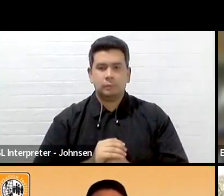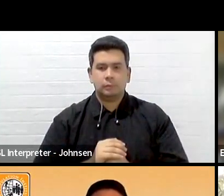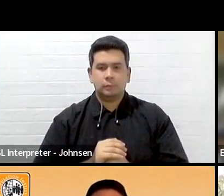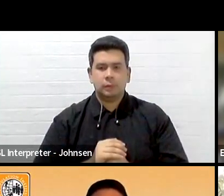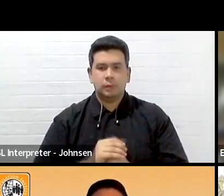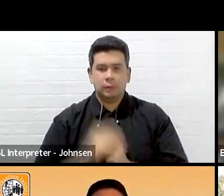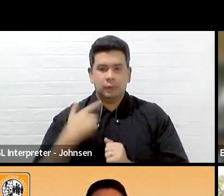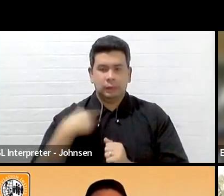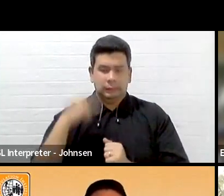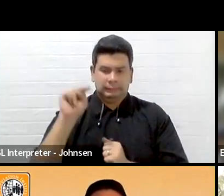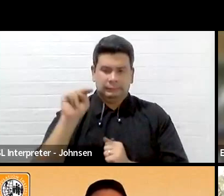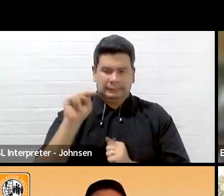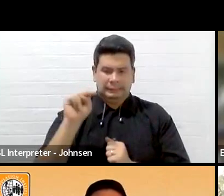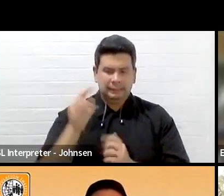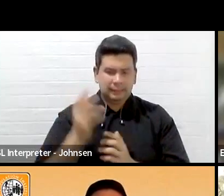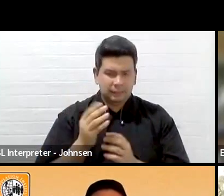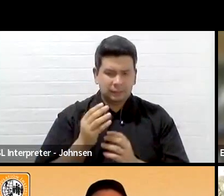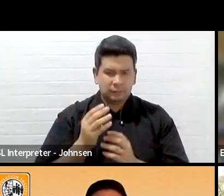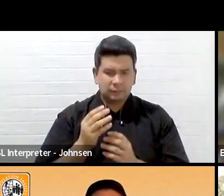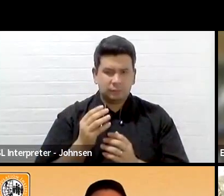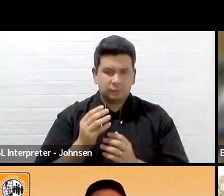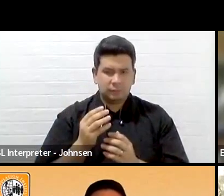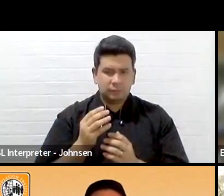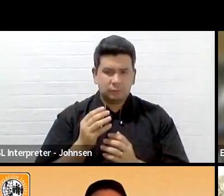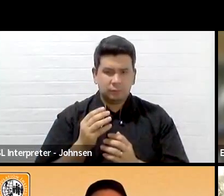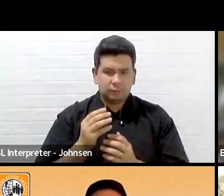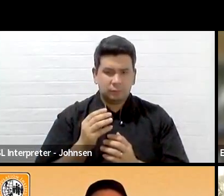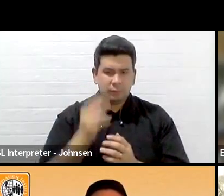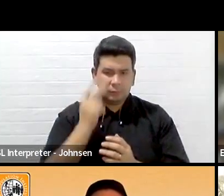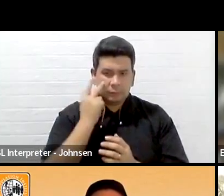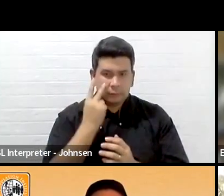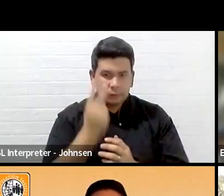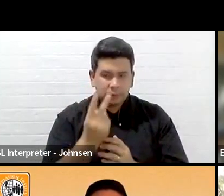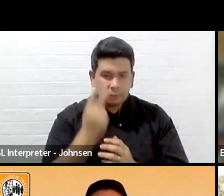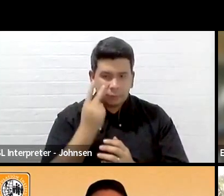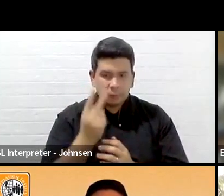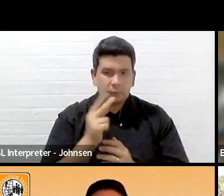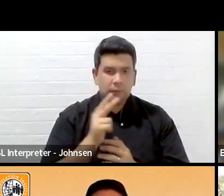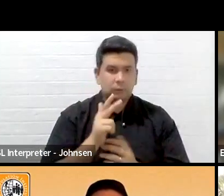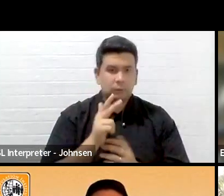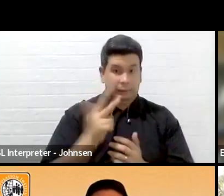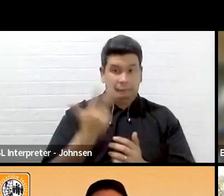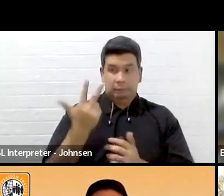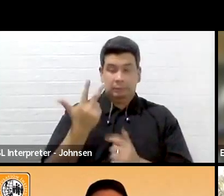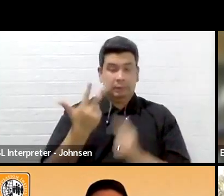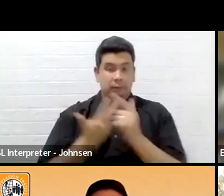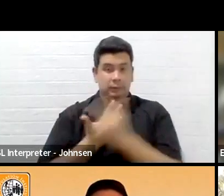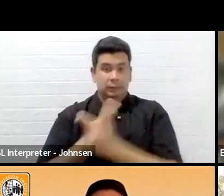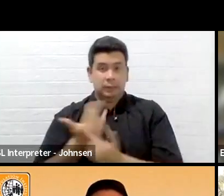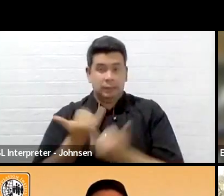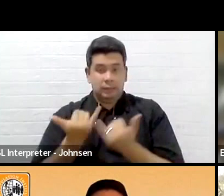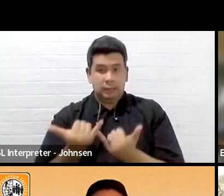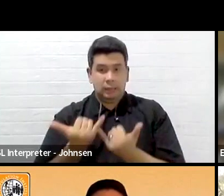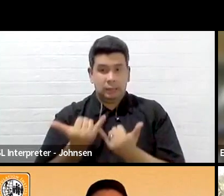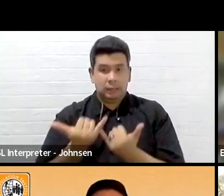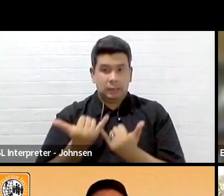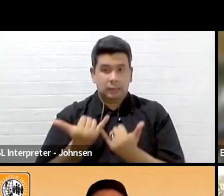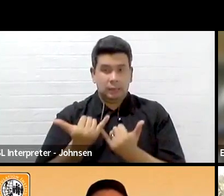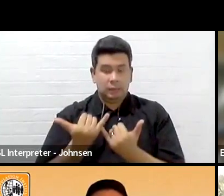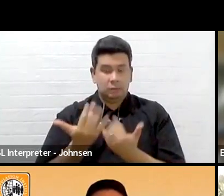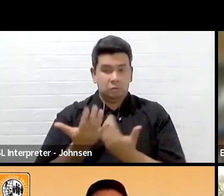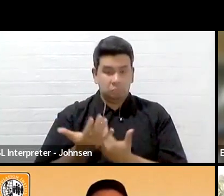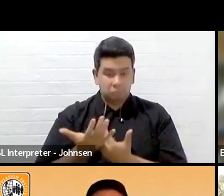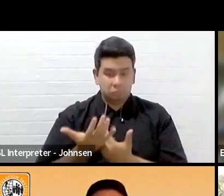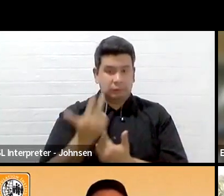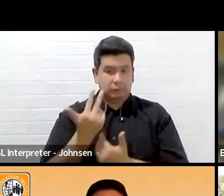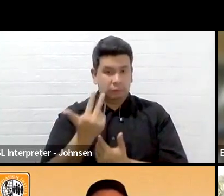we really need information. Tignan mo na lang yung tatlo kami presenters, si Miko, si Yusek at ako. Iba-iba yung estimates